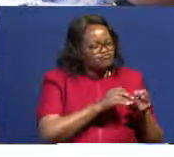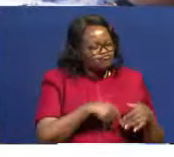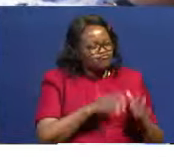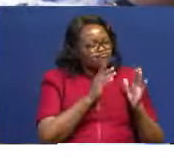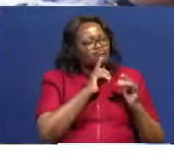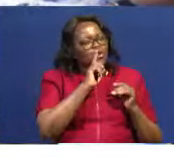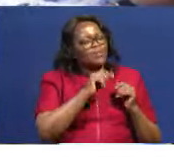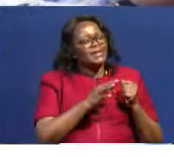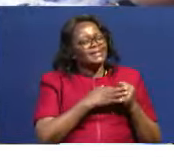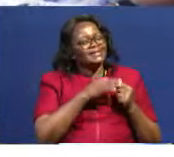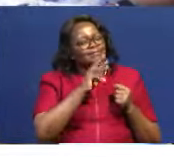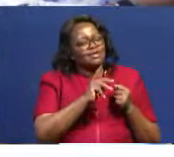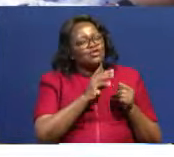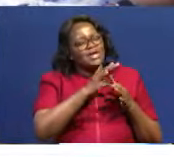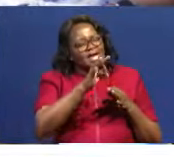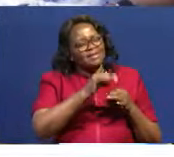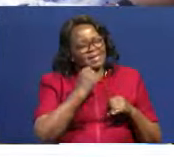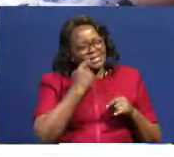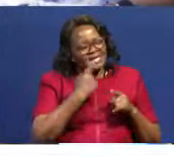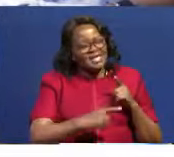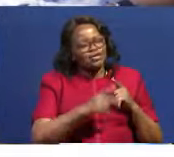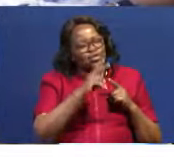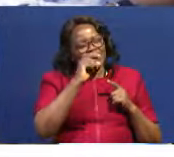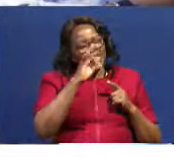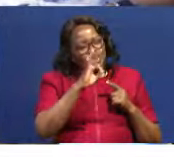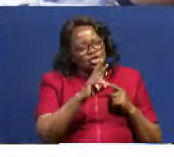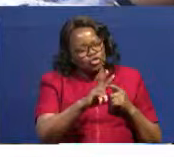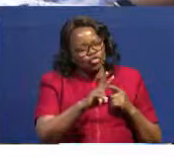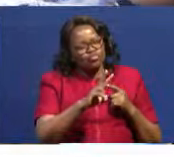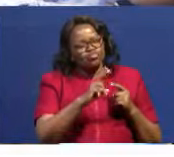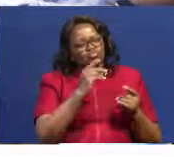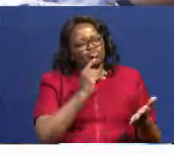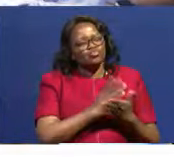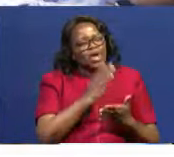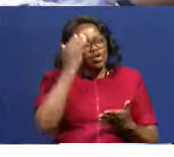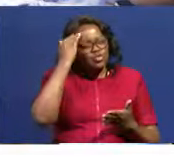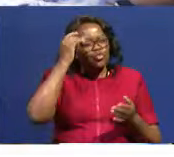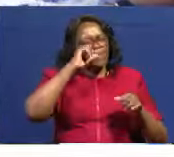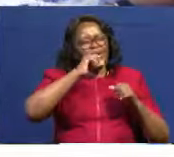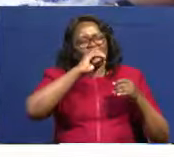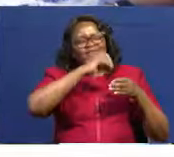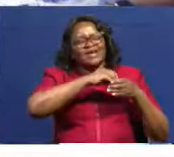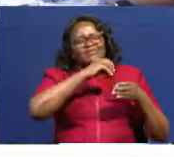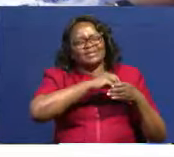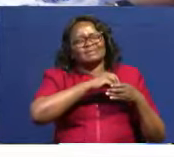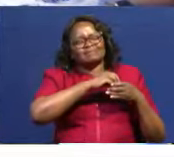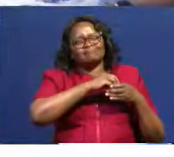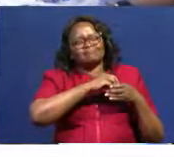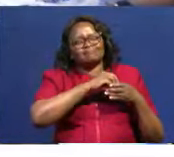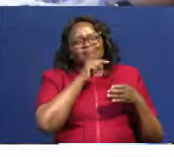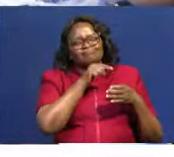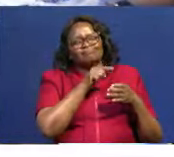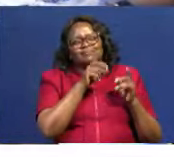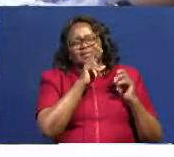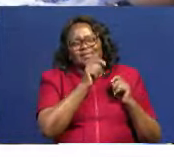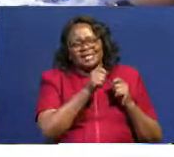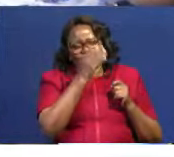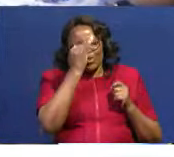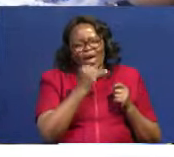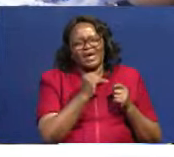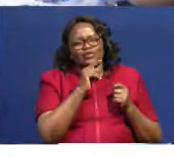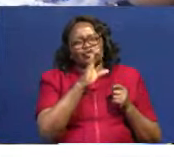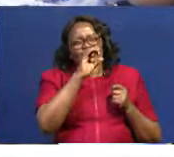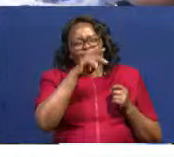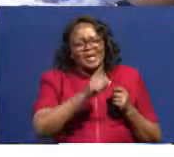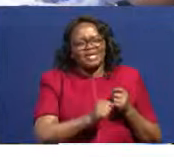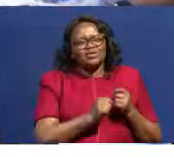the 1.8 million acres by the year 2032, I'm sure the question of investment is very key, given that you're a CPA as well.